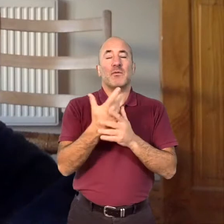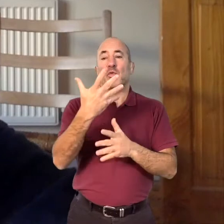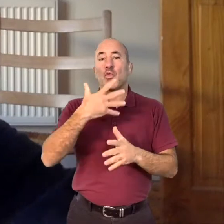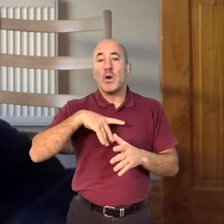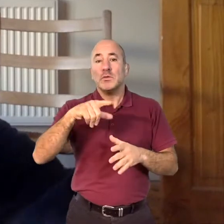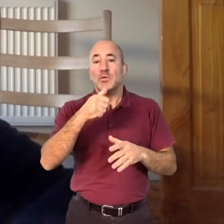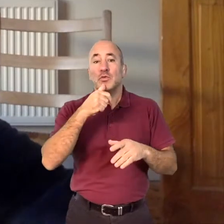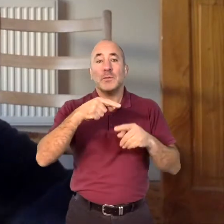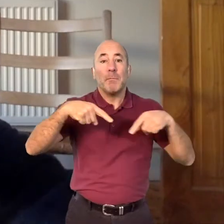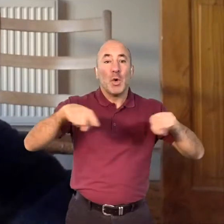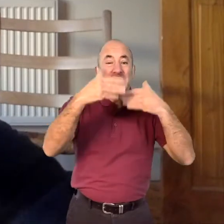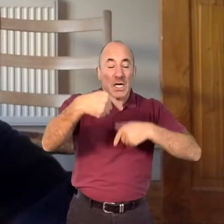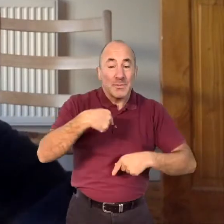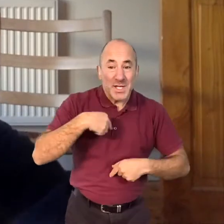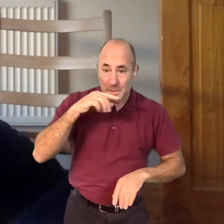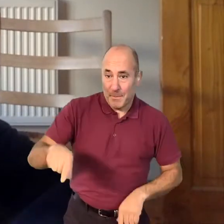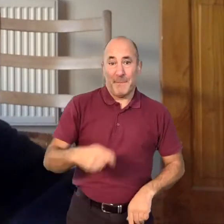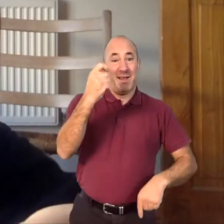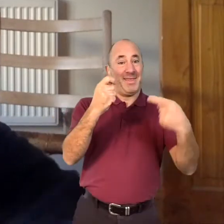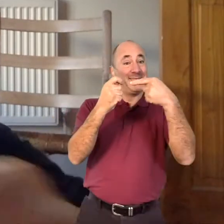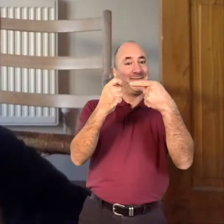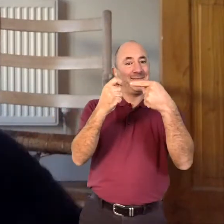to pick a music session with me.